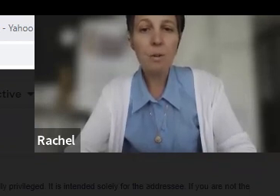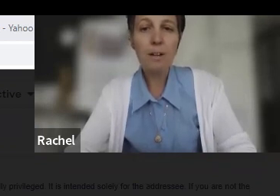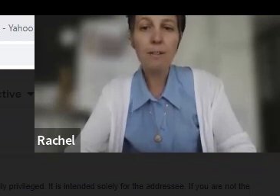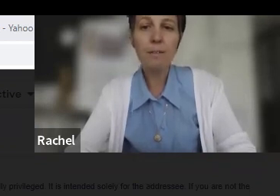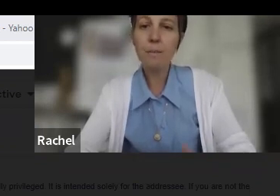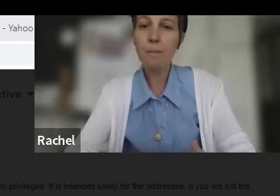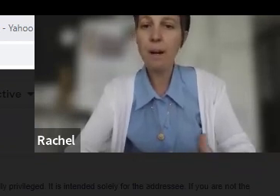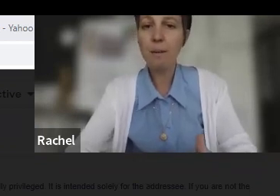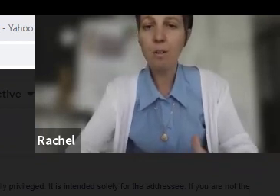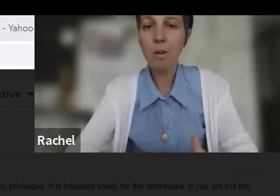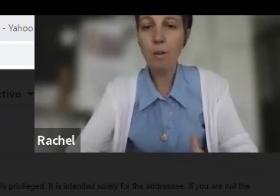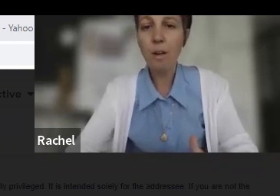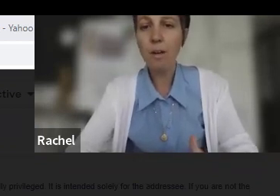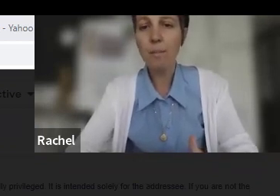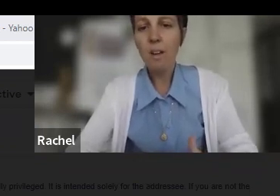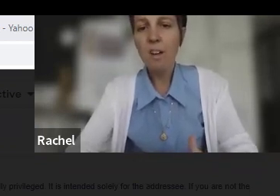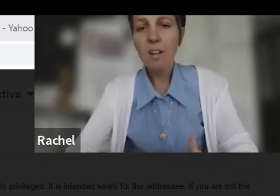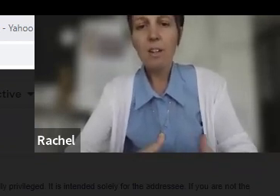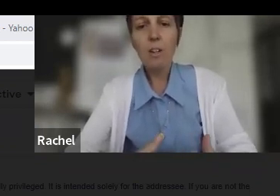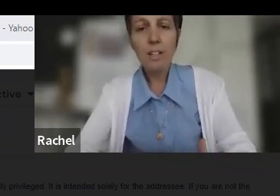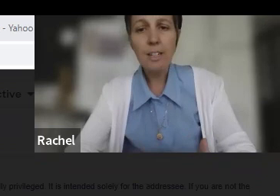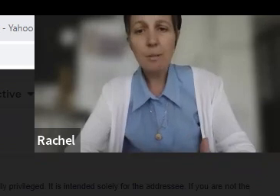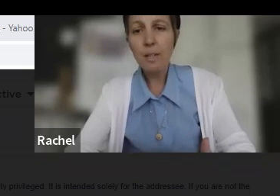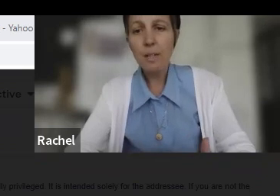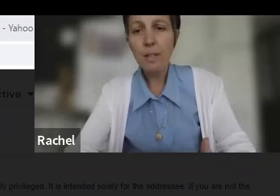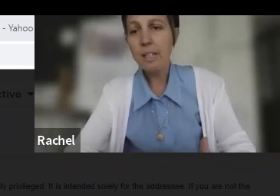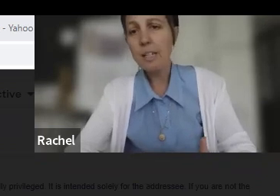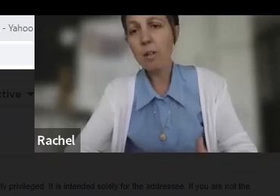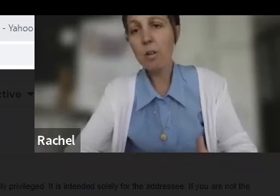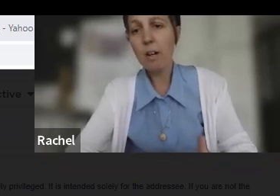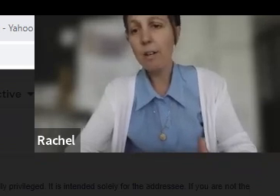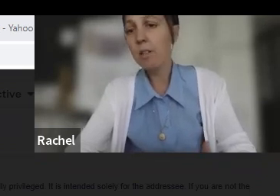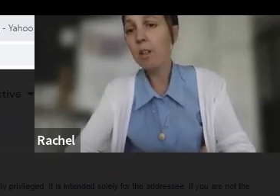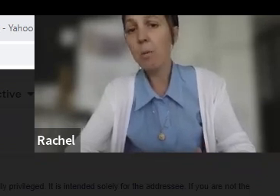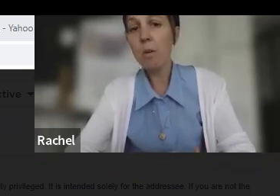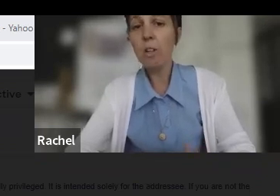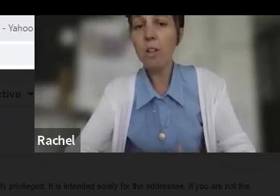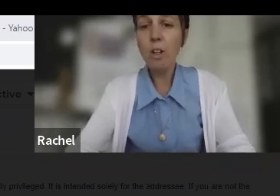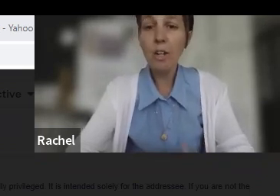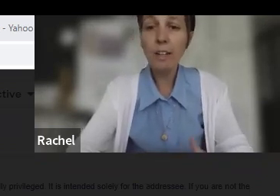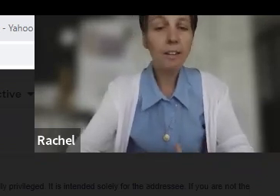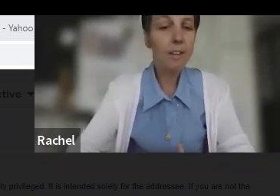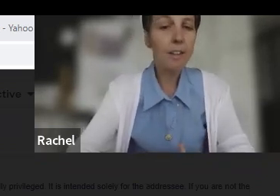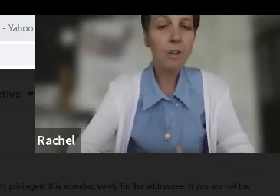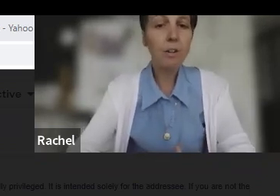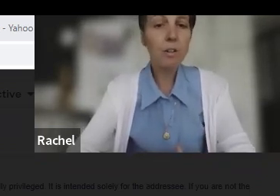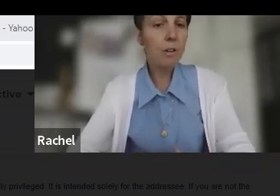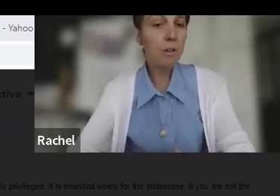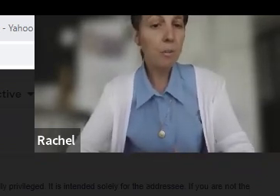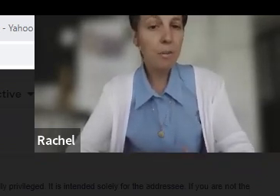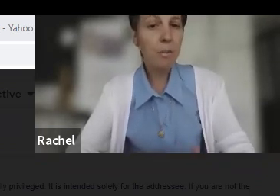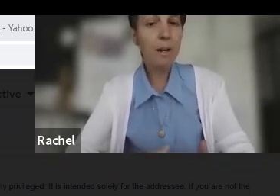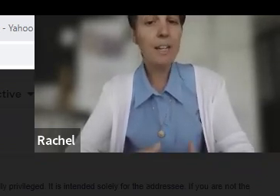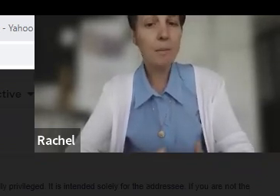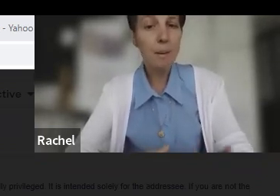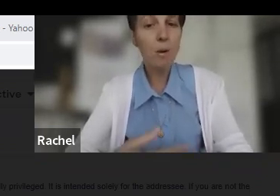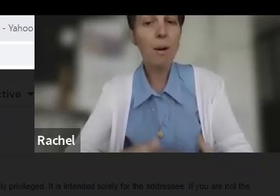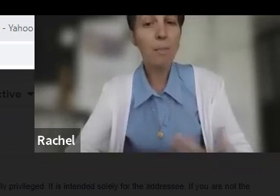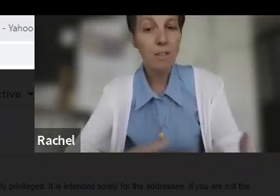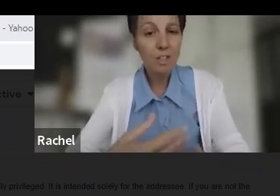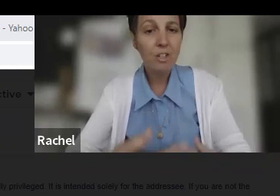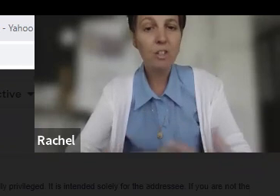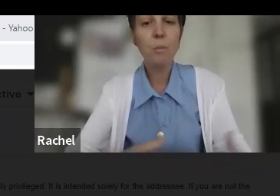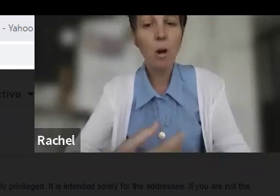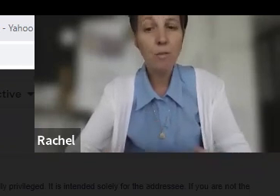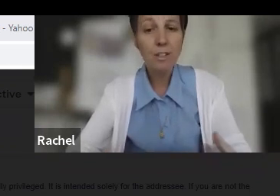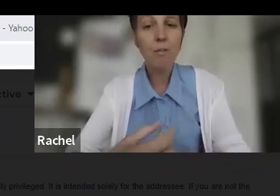It means that those who have perhaps got learning disabilities or are slower at learning, then other people might need a bit